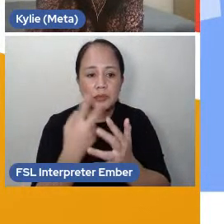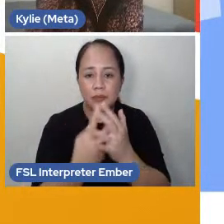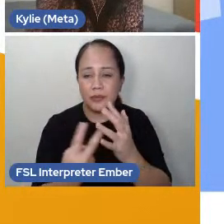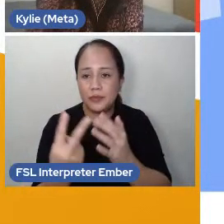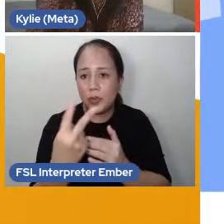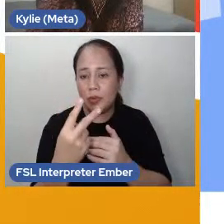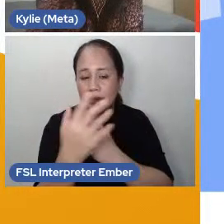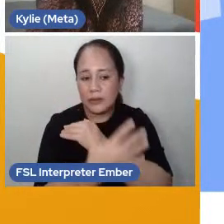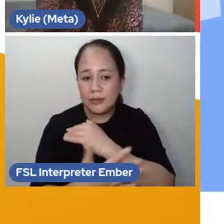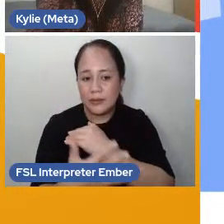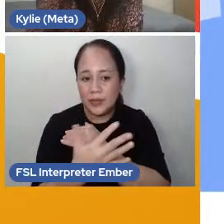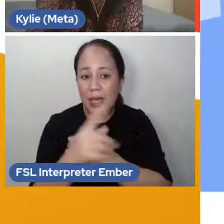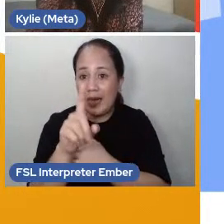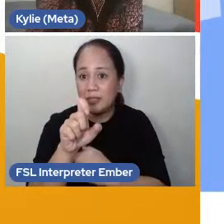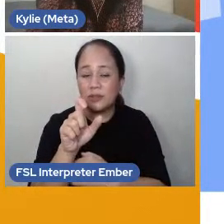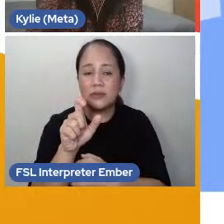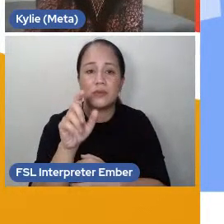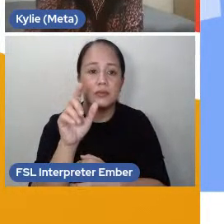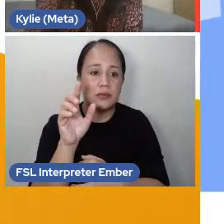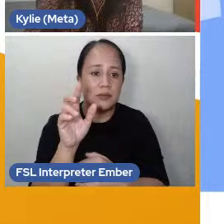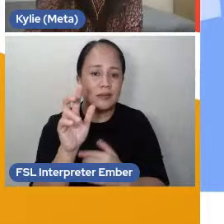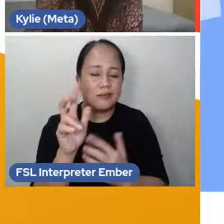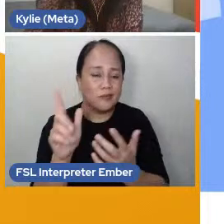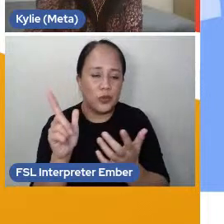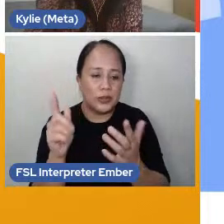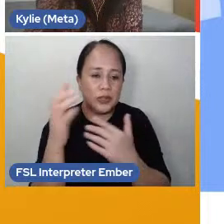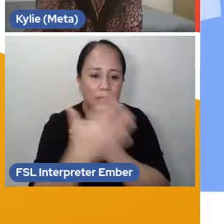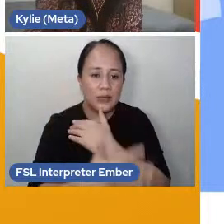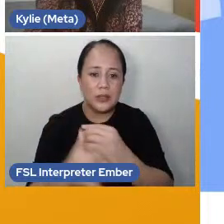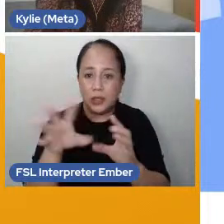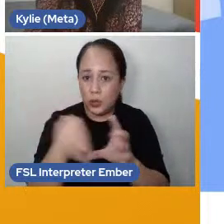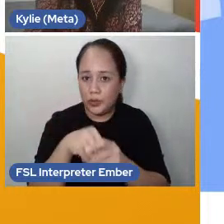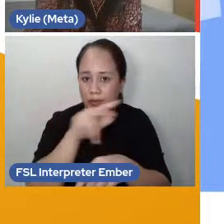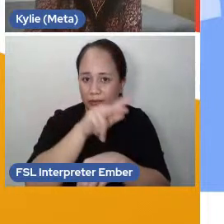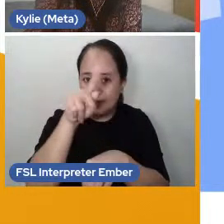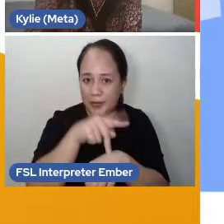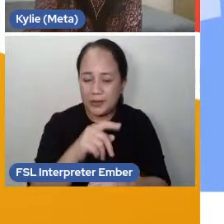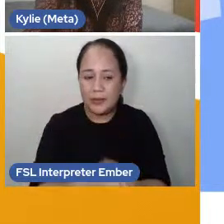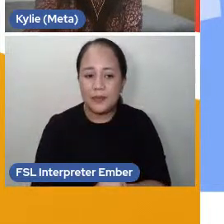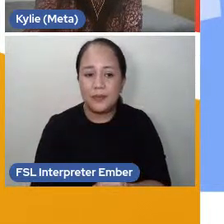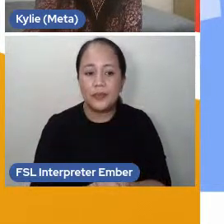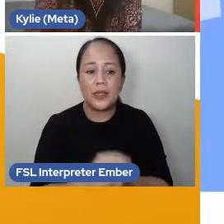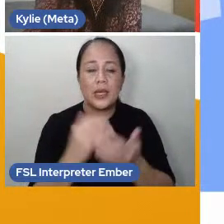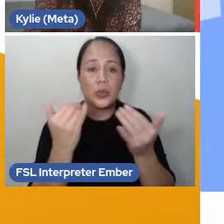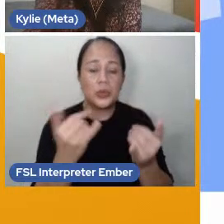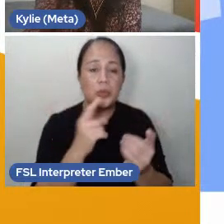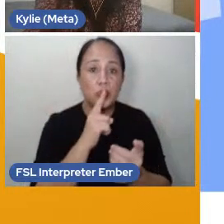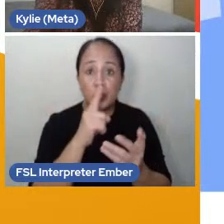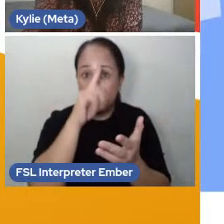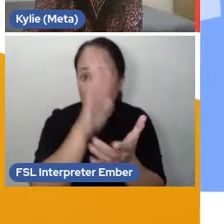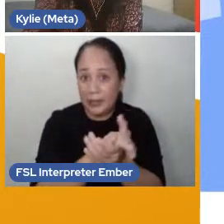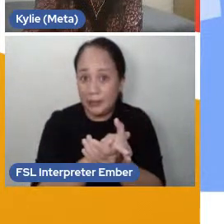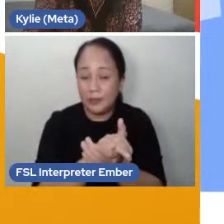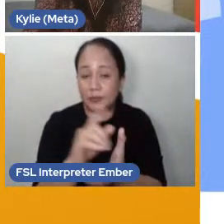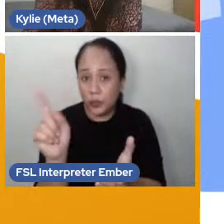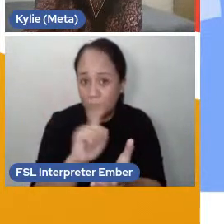countries, 120 of those countries and territories, including the Philippines. So we really believe that